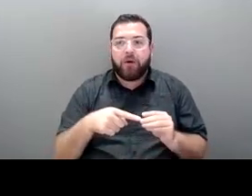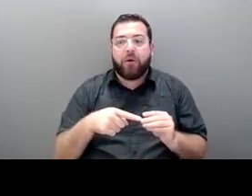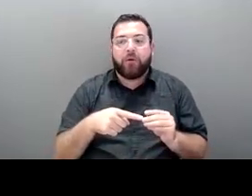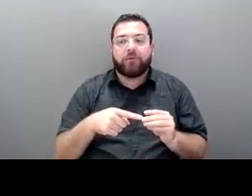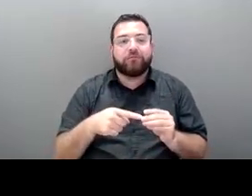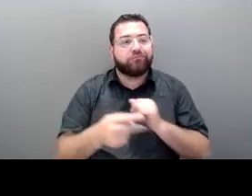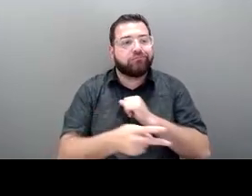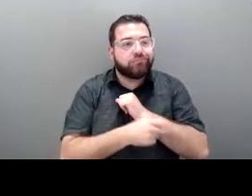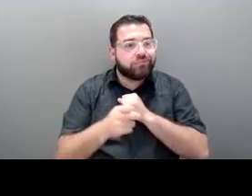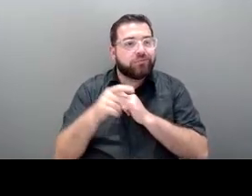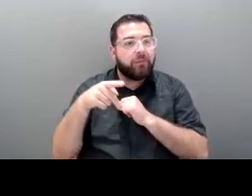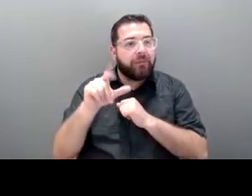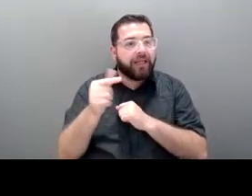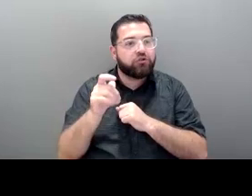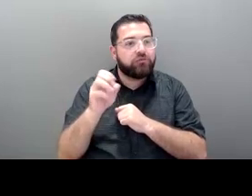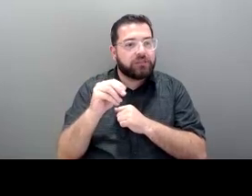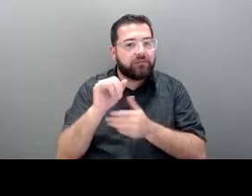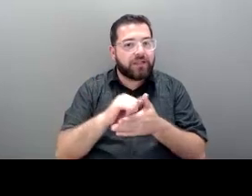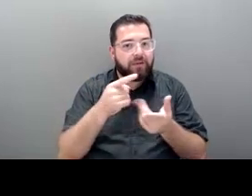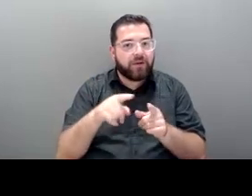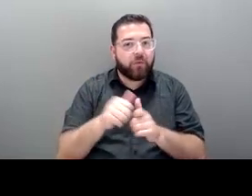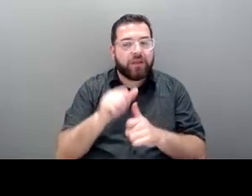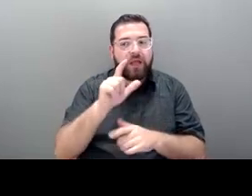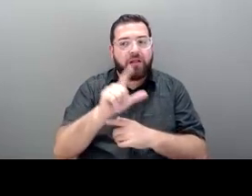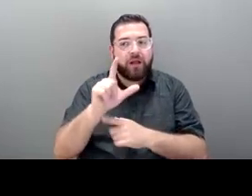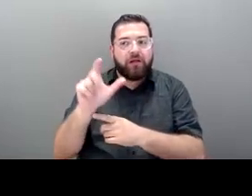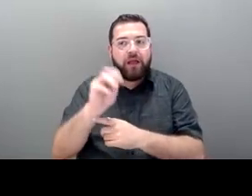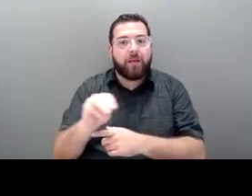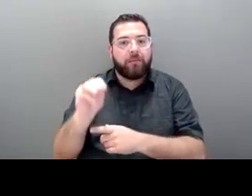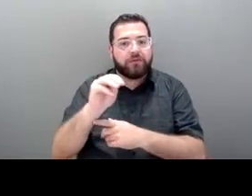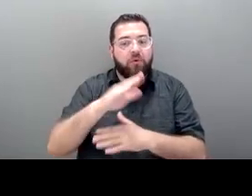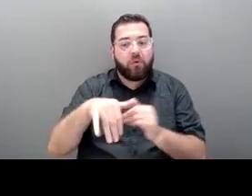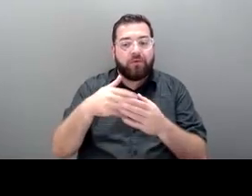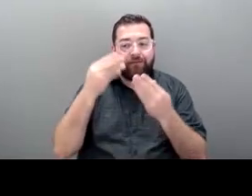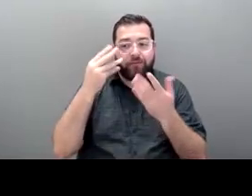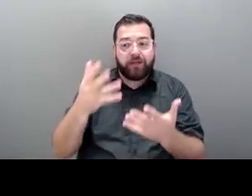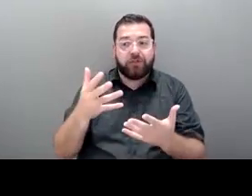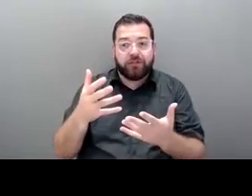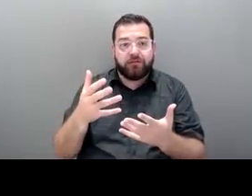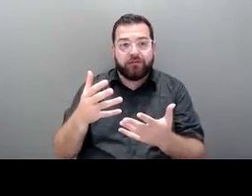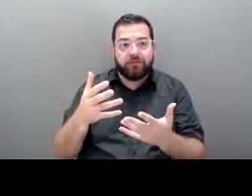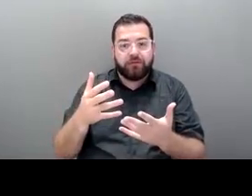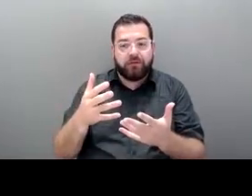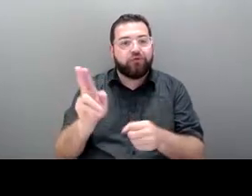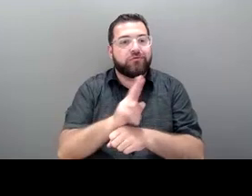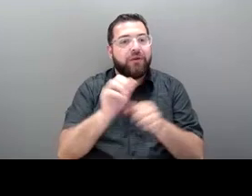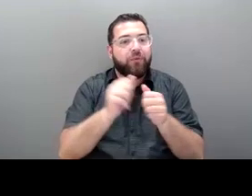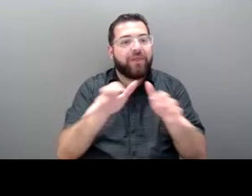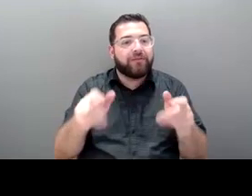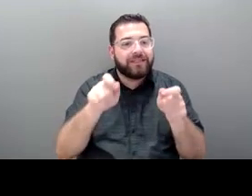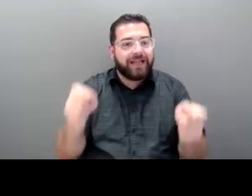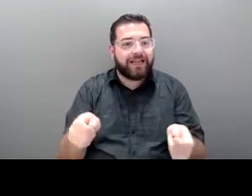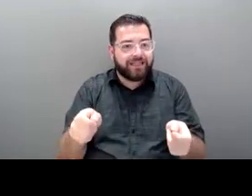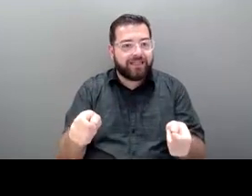plagiarism that's inherent in LLMs, which is that all the information it's trained on, it then uses without citing. So we can't really give it students ideas